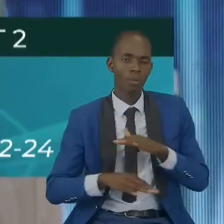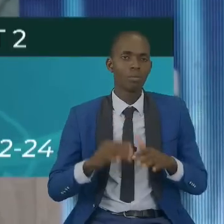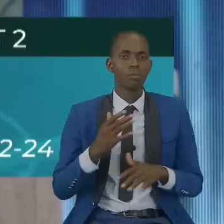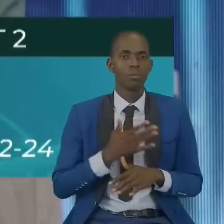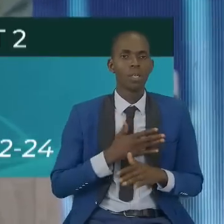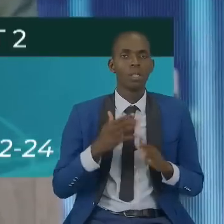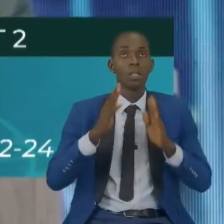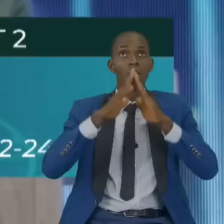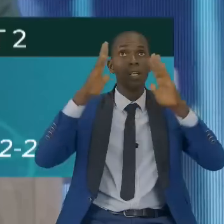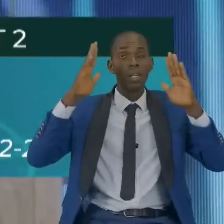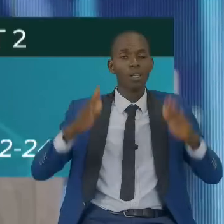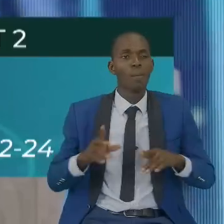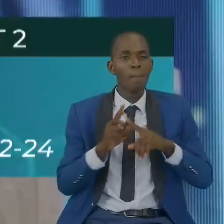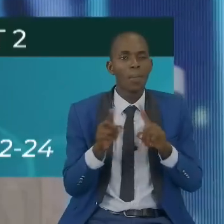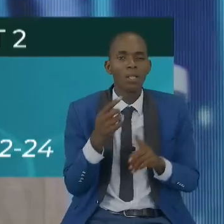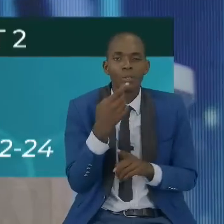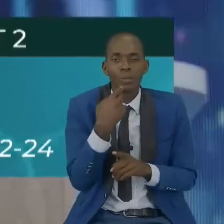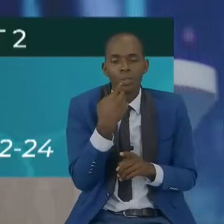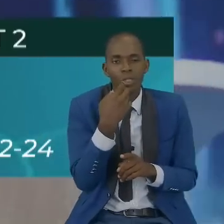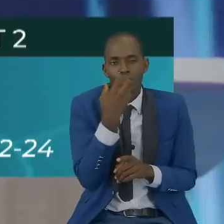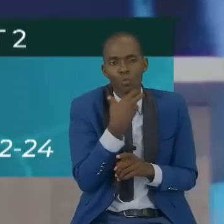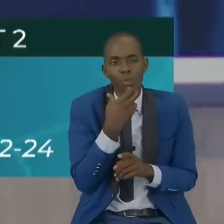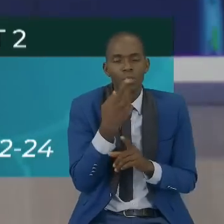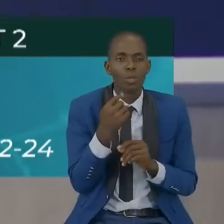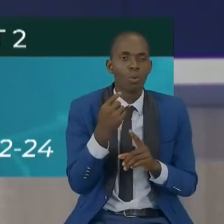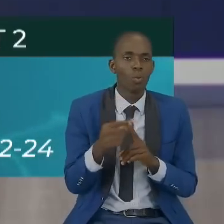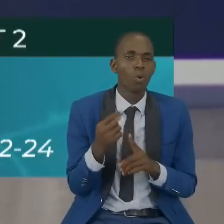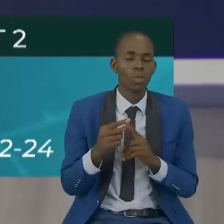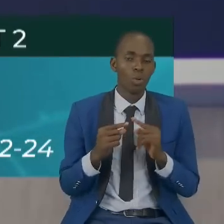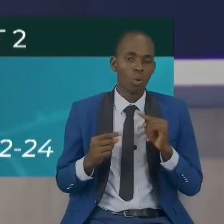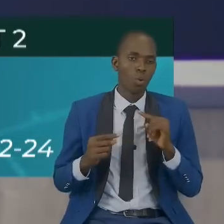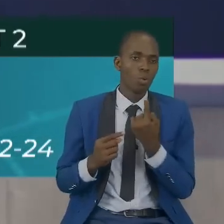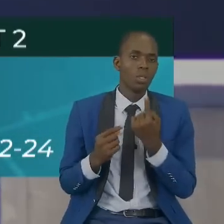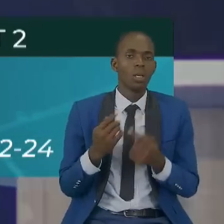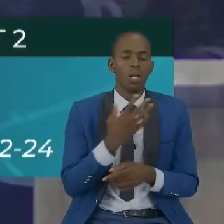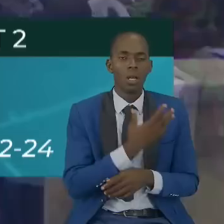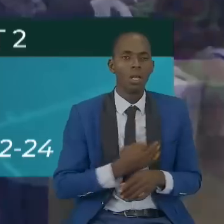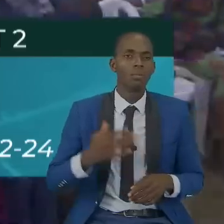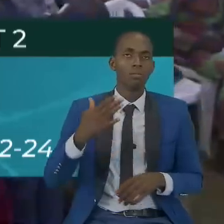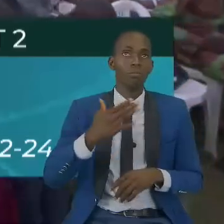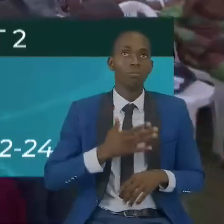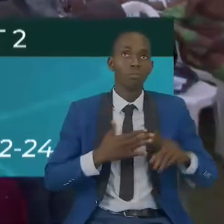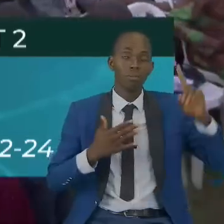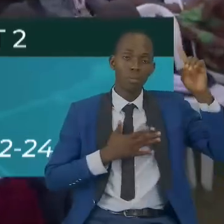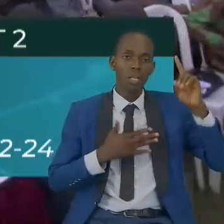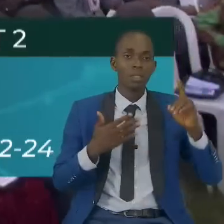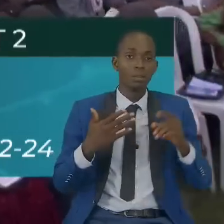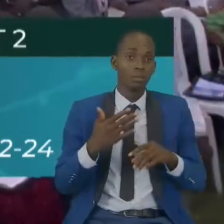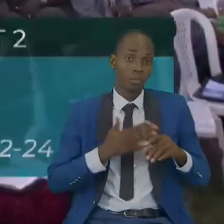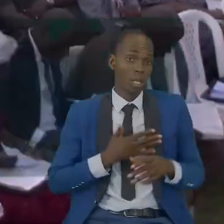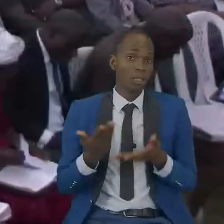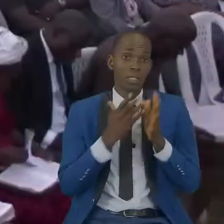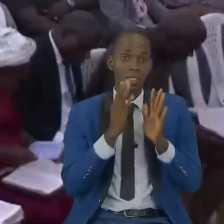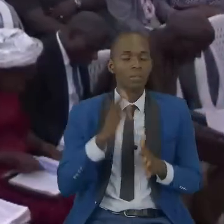but speak the word only, and my servant shall be healed. That was